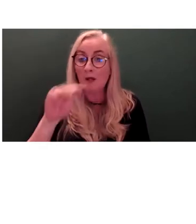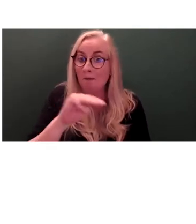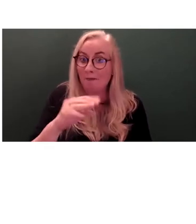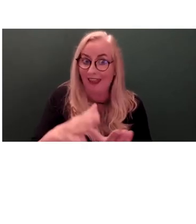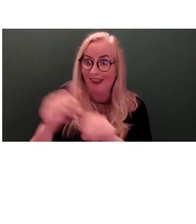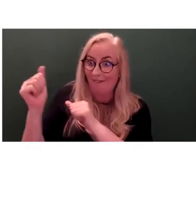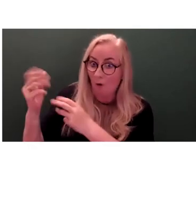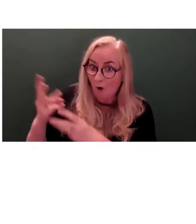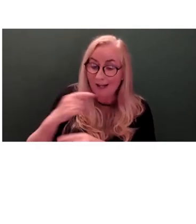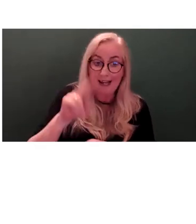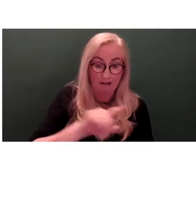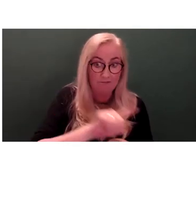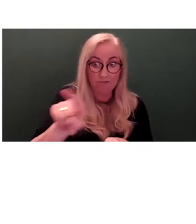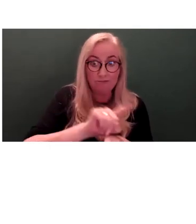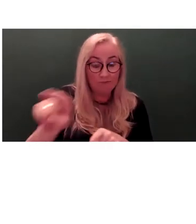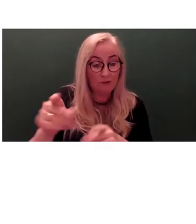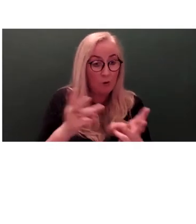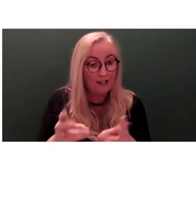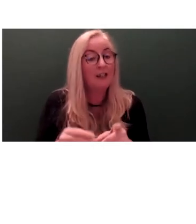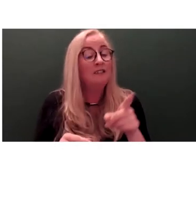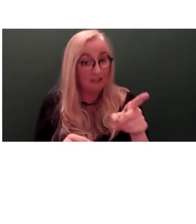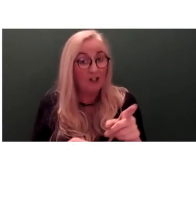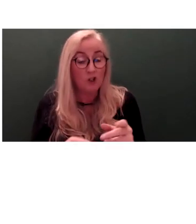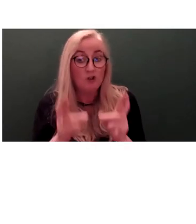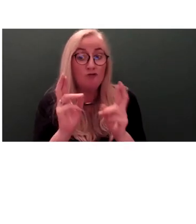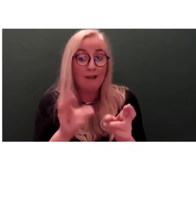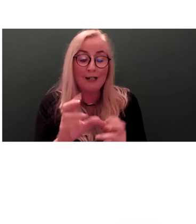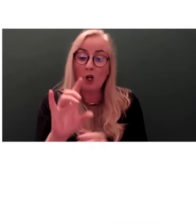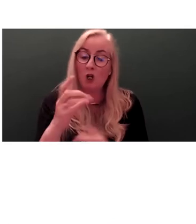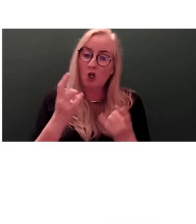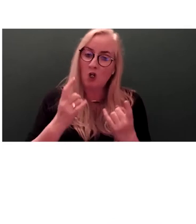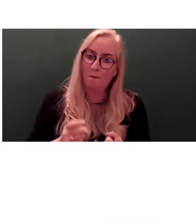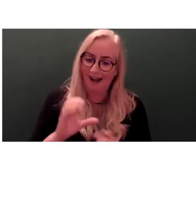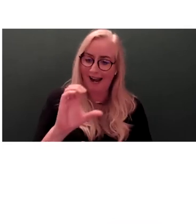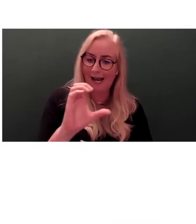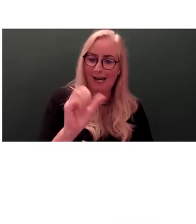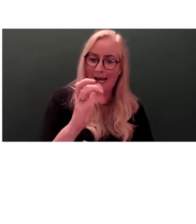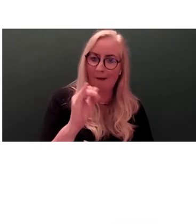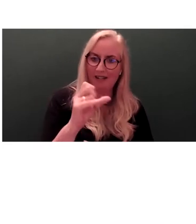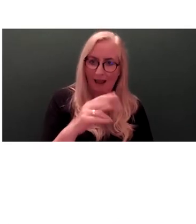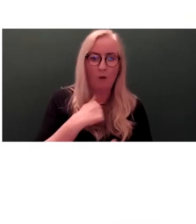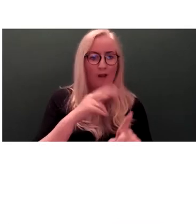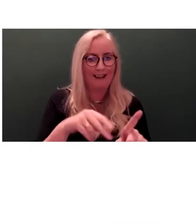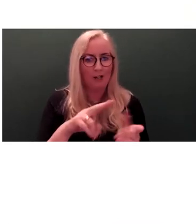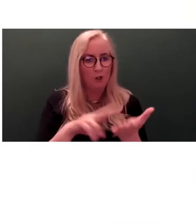market. Great, thank you. As you say, the human capital argument is one we could all be building on a bit more.